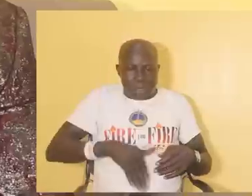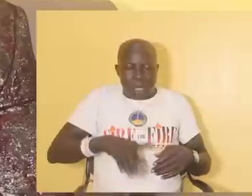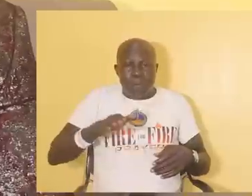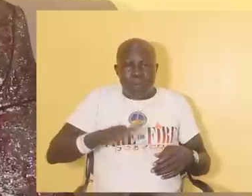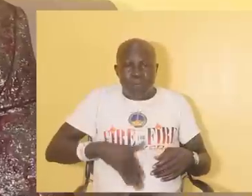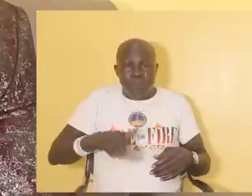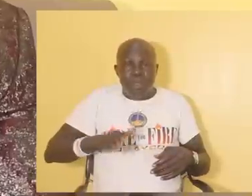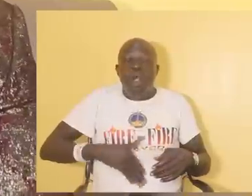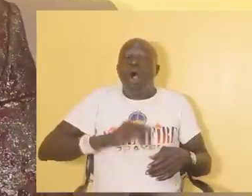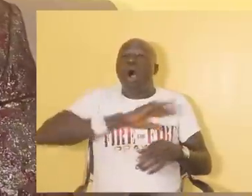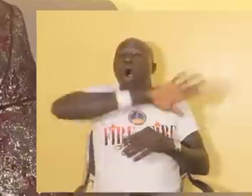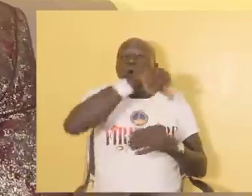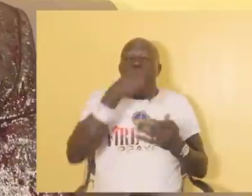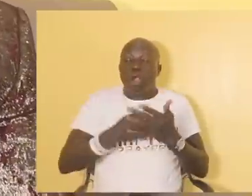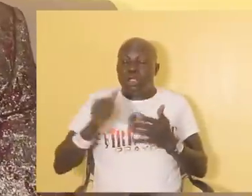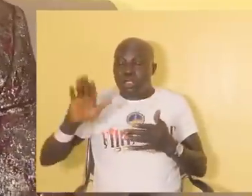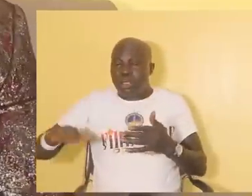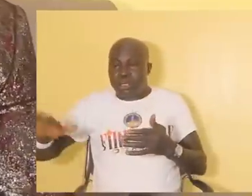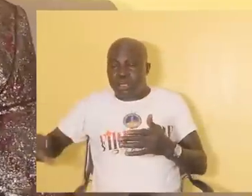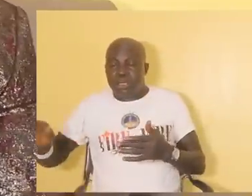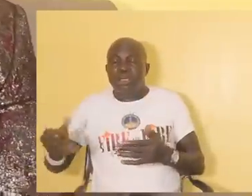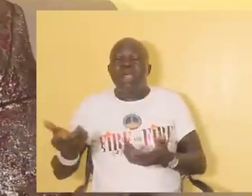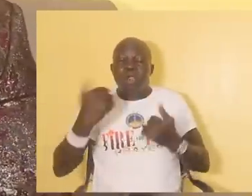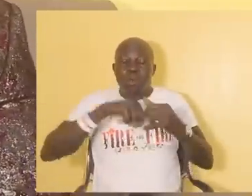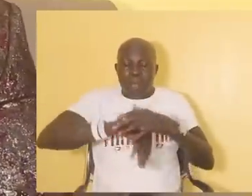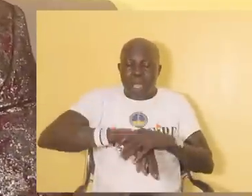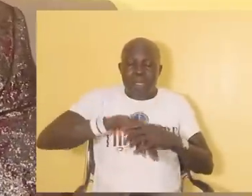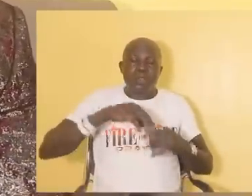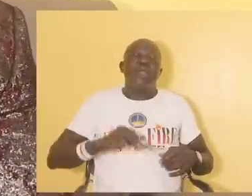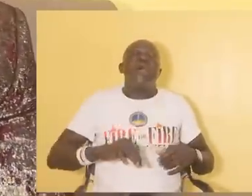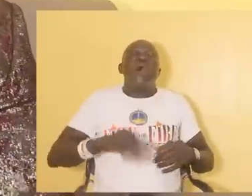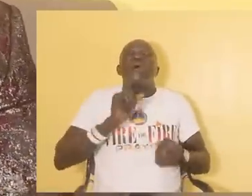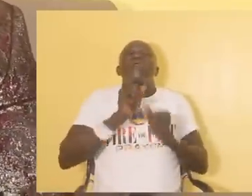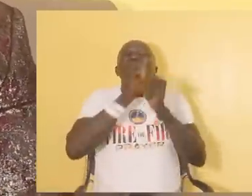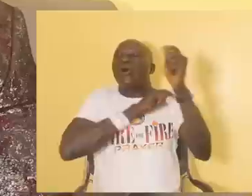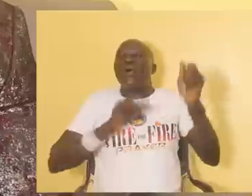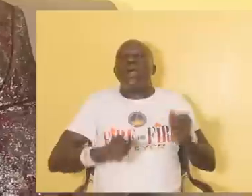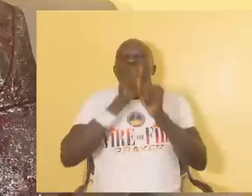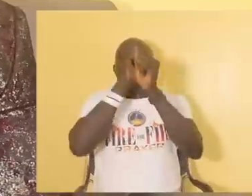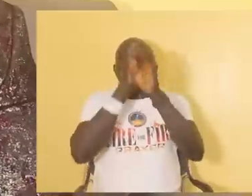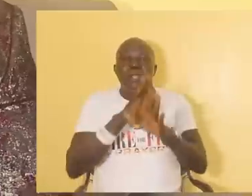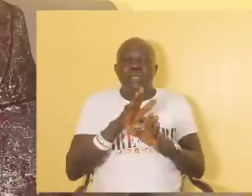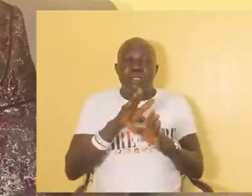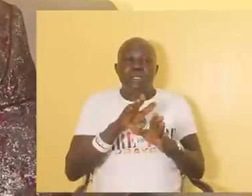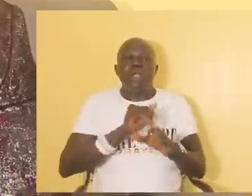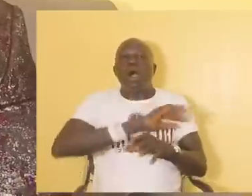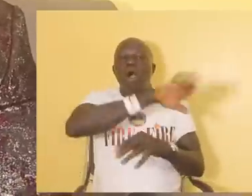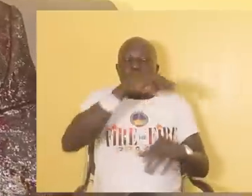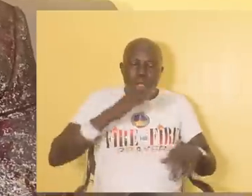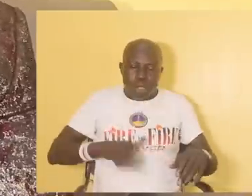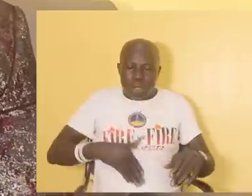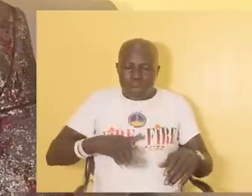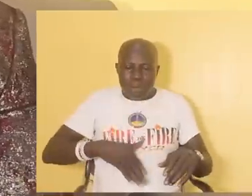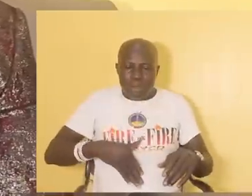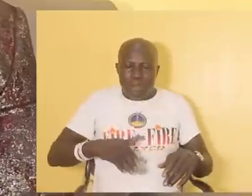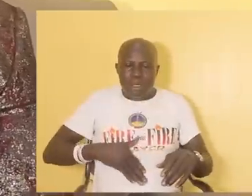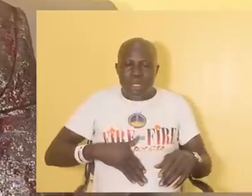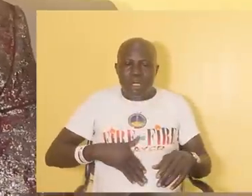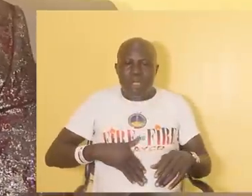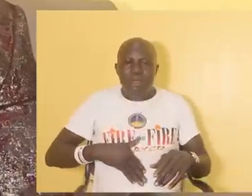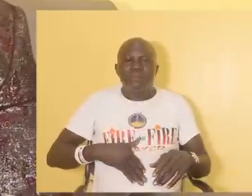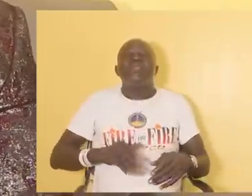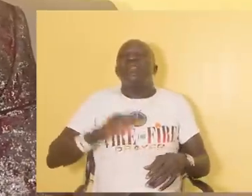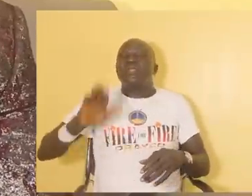hand. Eni gbogbo omo to tiru me jade. Oh my God. Alabuko fun ni yin. You are blessed. Gbogbo omo to tiru me jade. All my